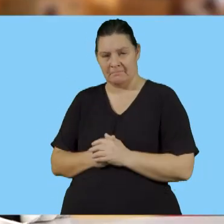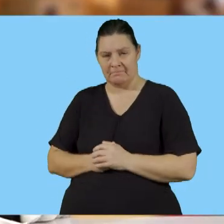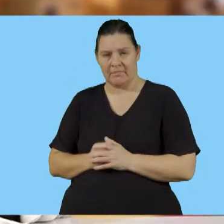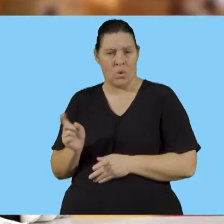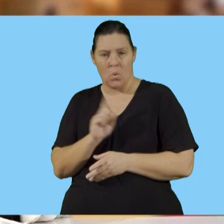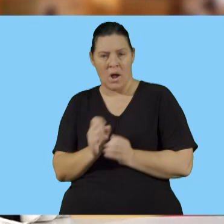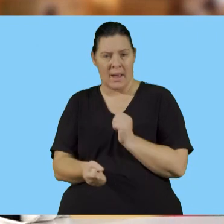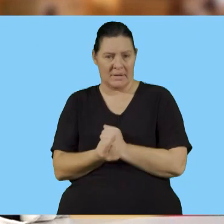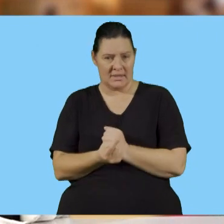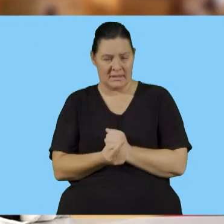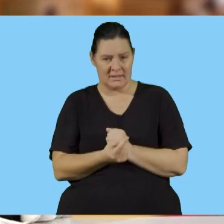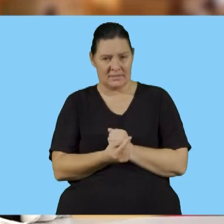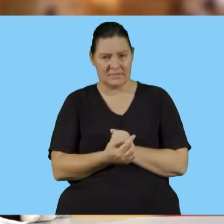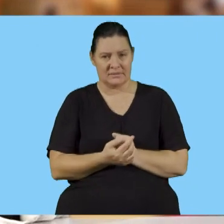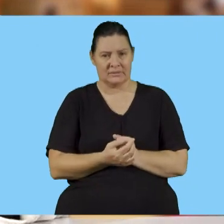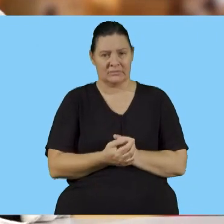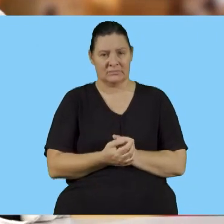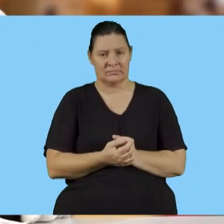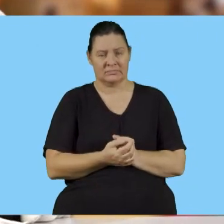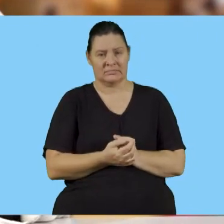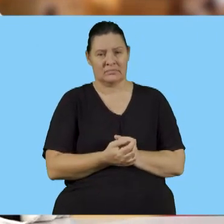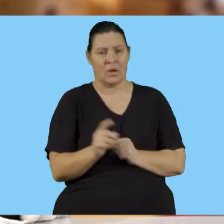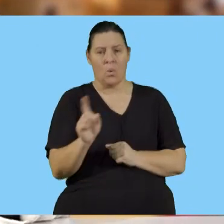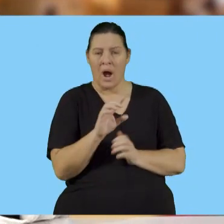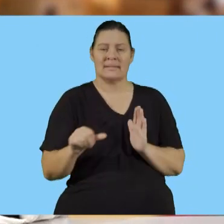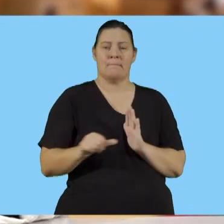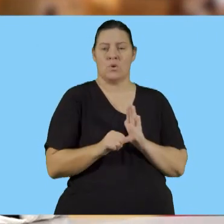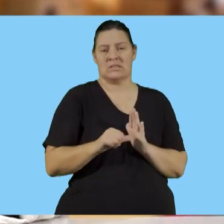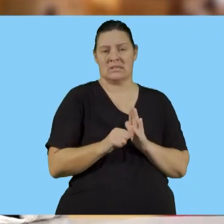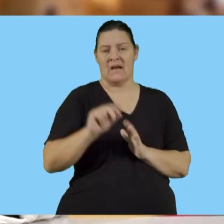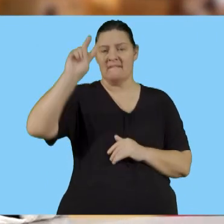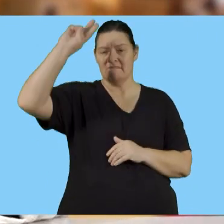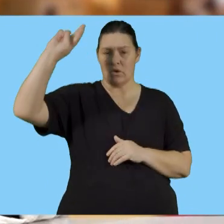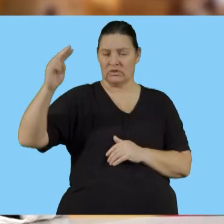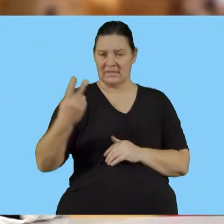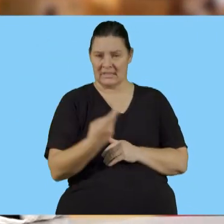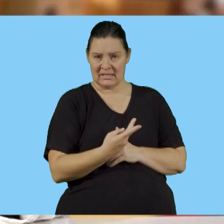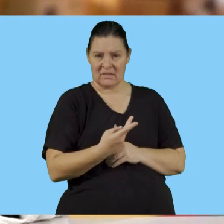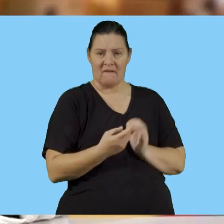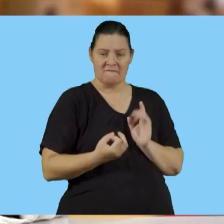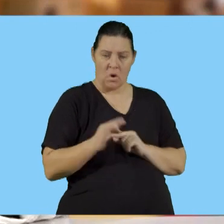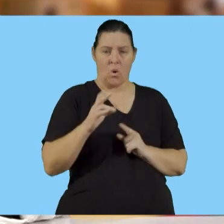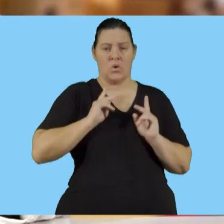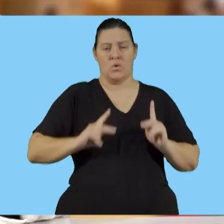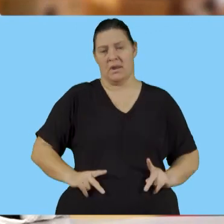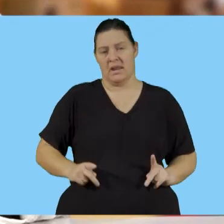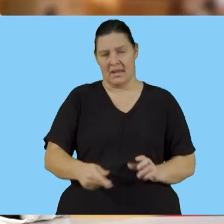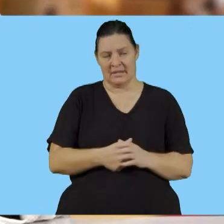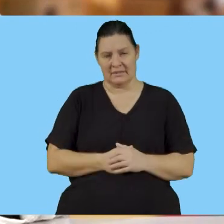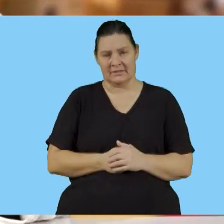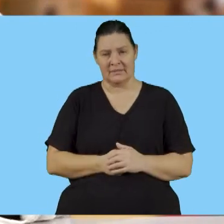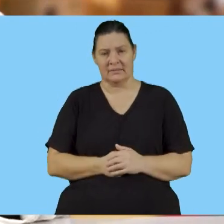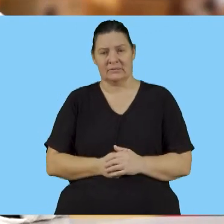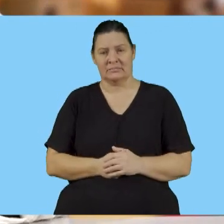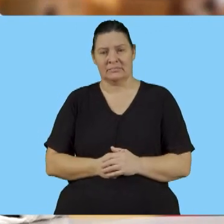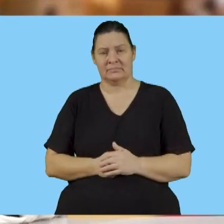beings. What would happen if, or what is the importance of photosynthesis in human beings? Let